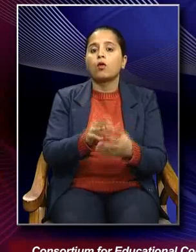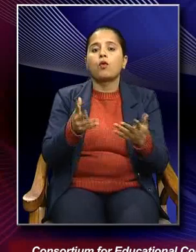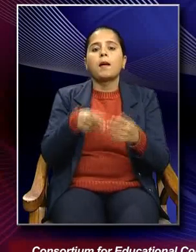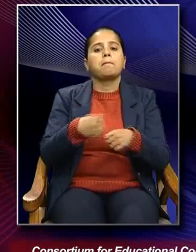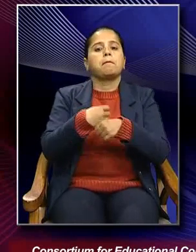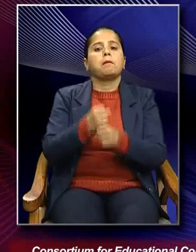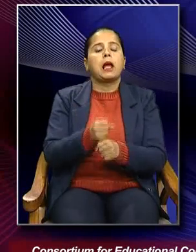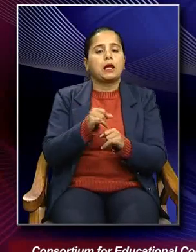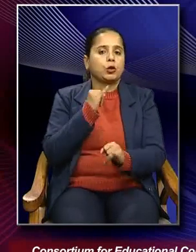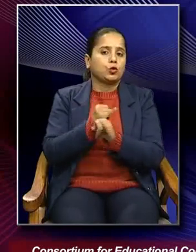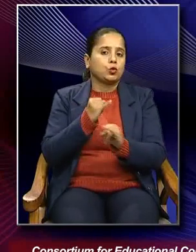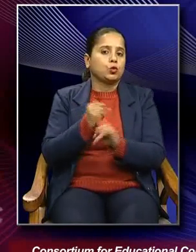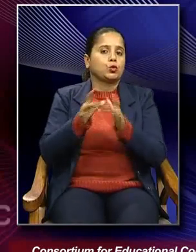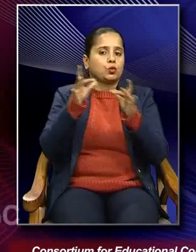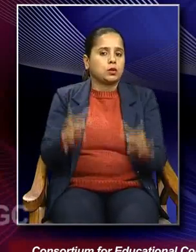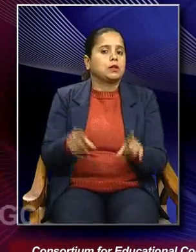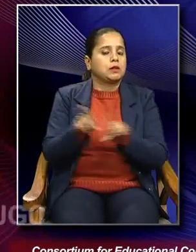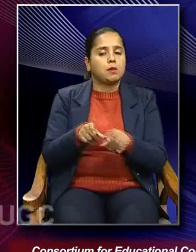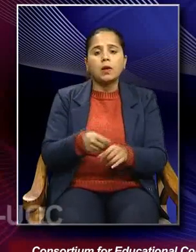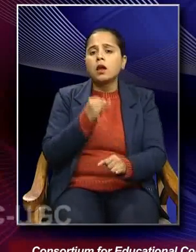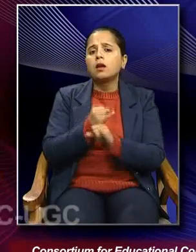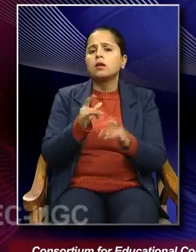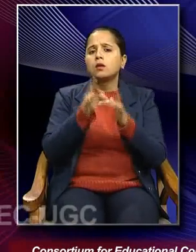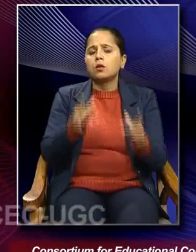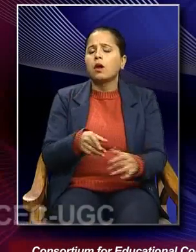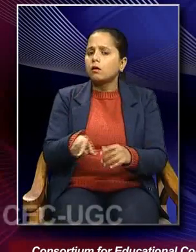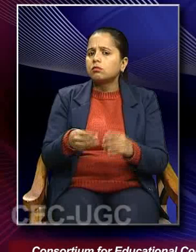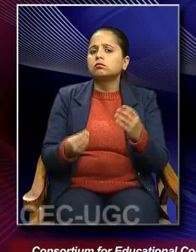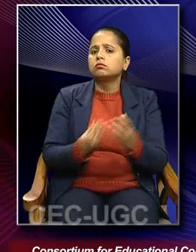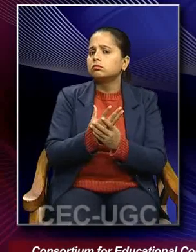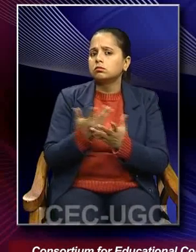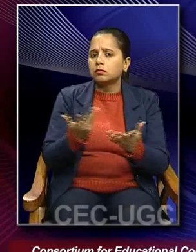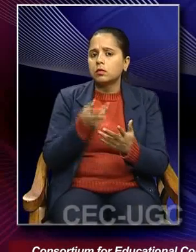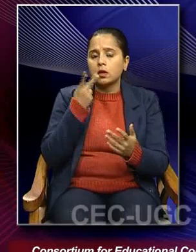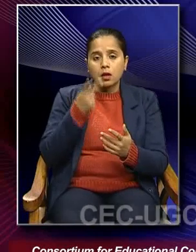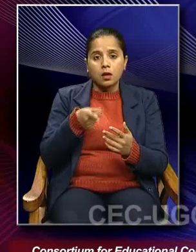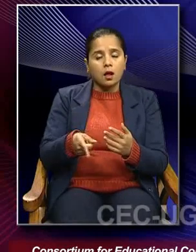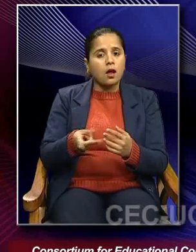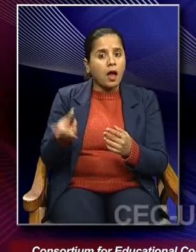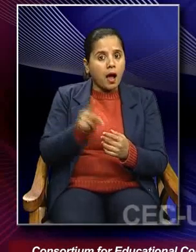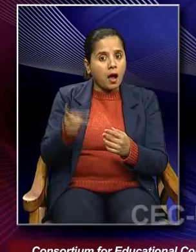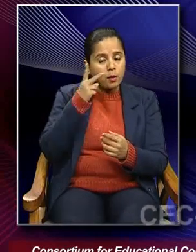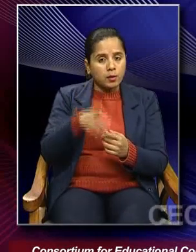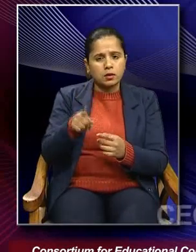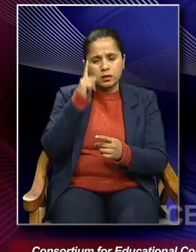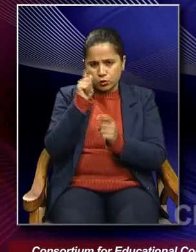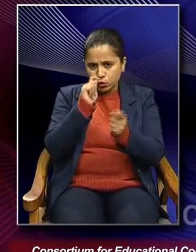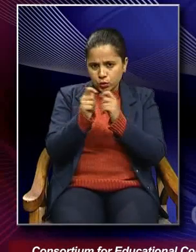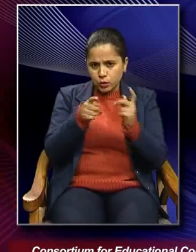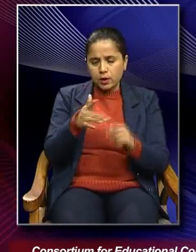of institution. Institutions arise where there is a reciprocal typification